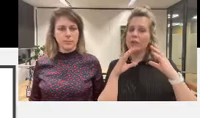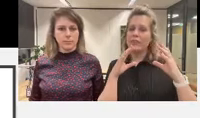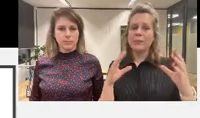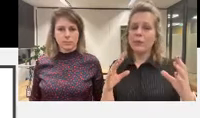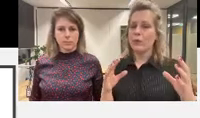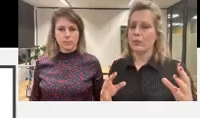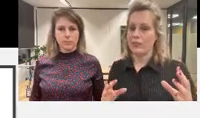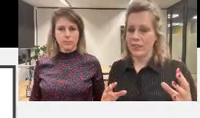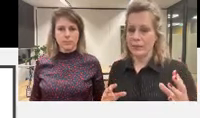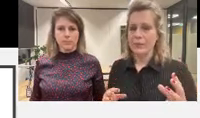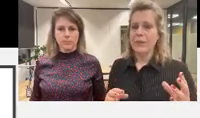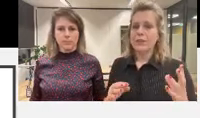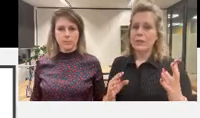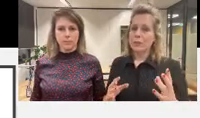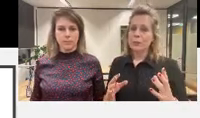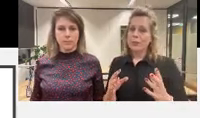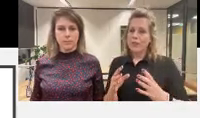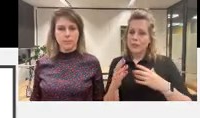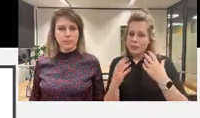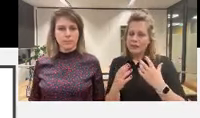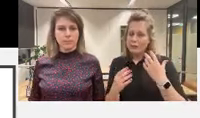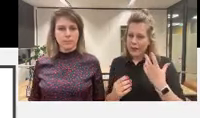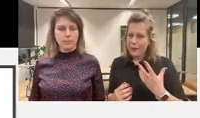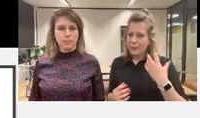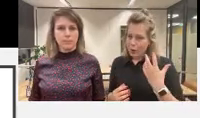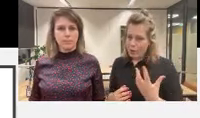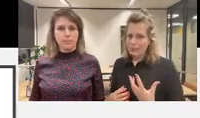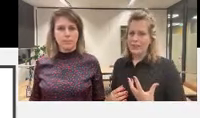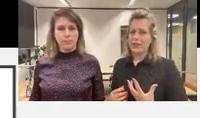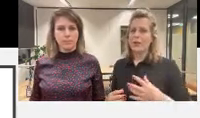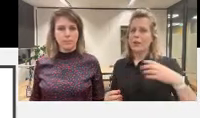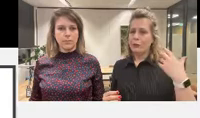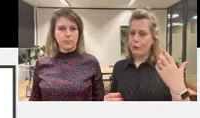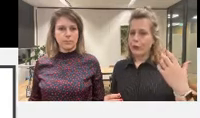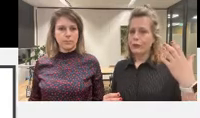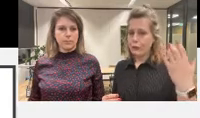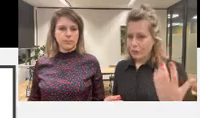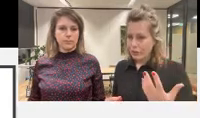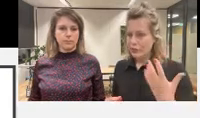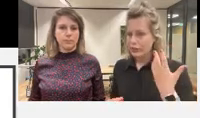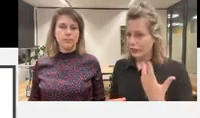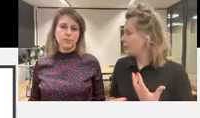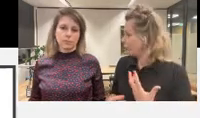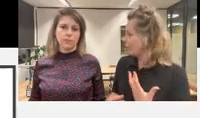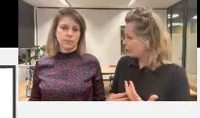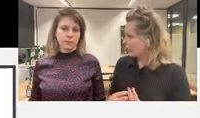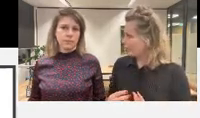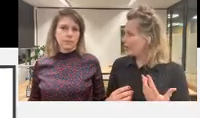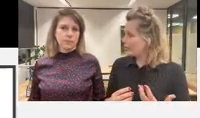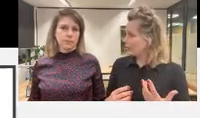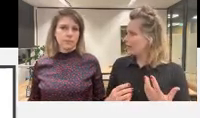was no symptom worsening. So this is a very promising first research to